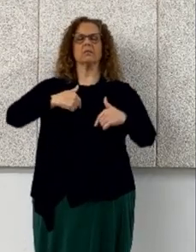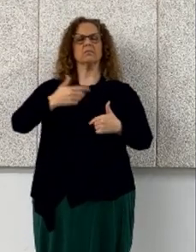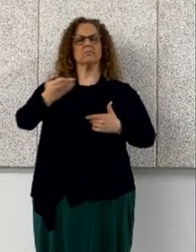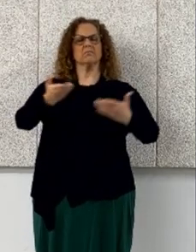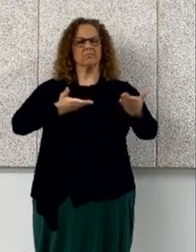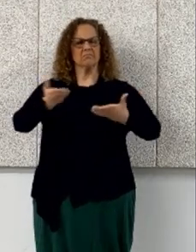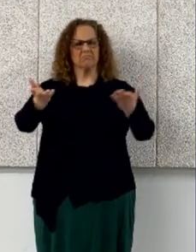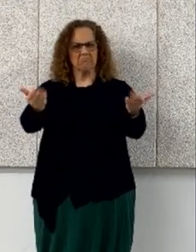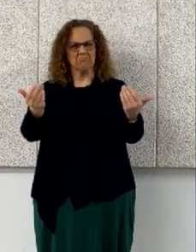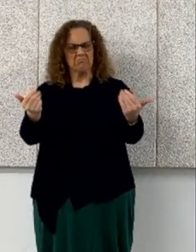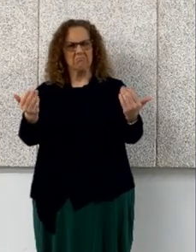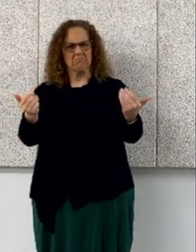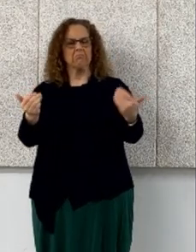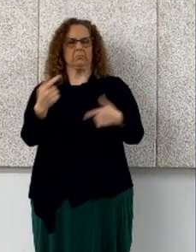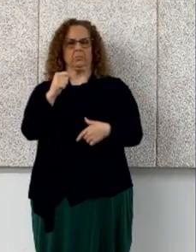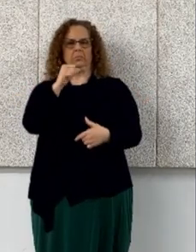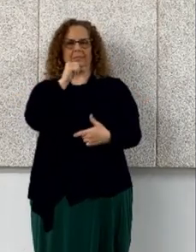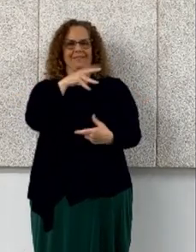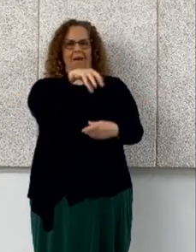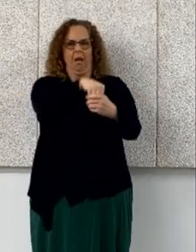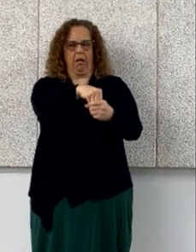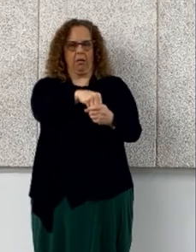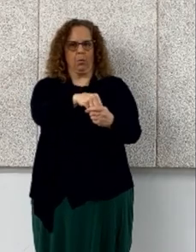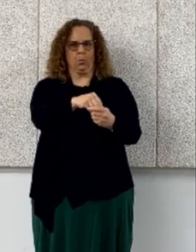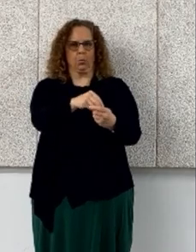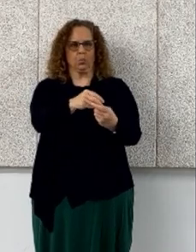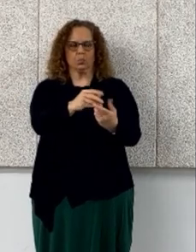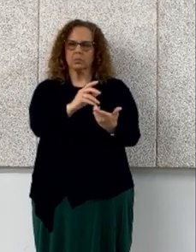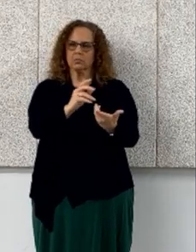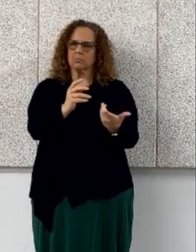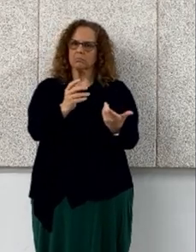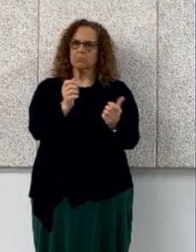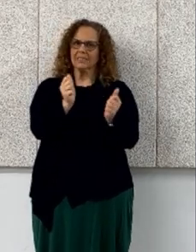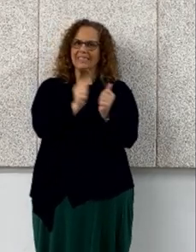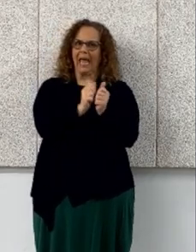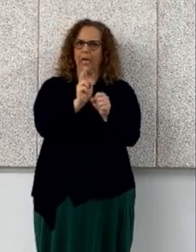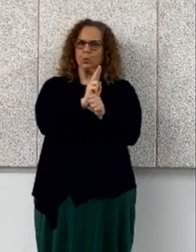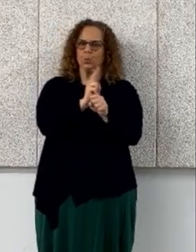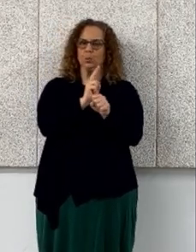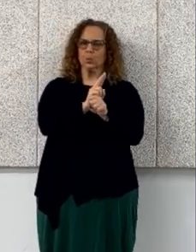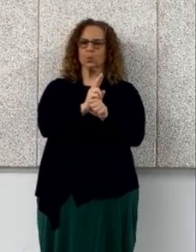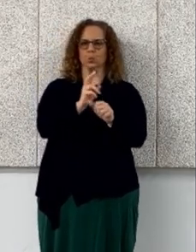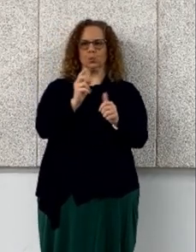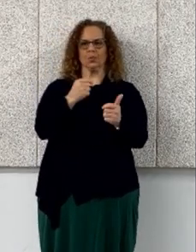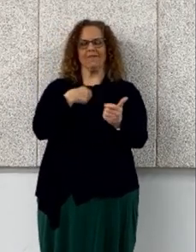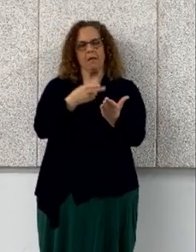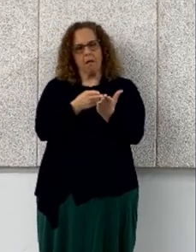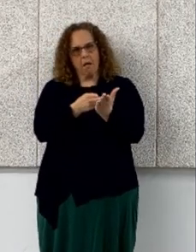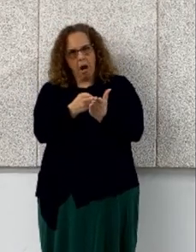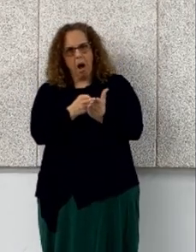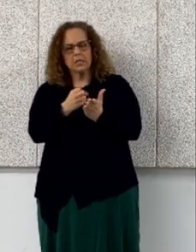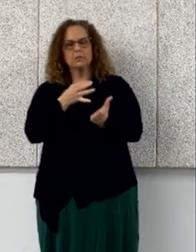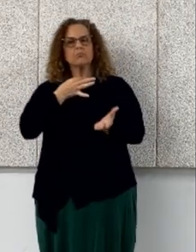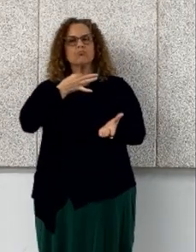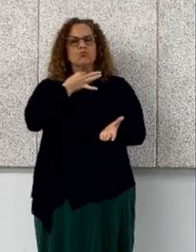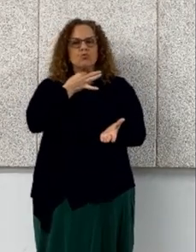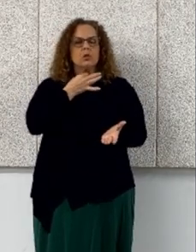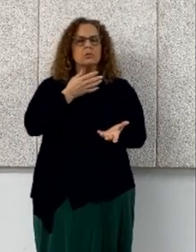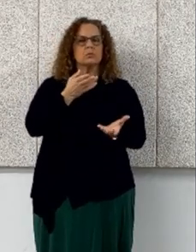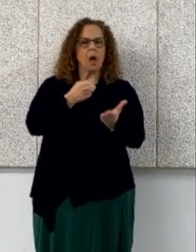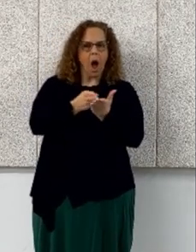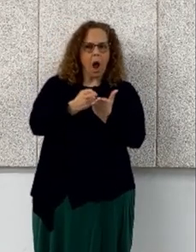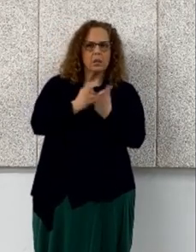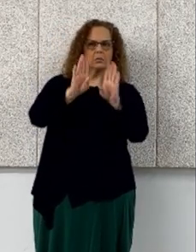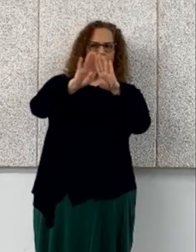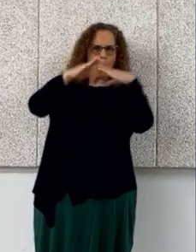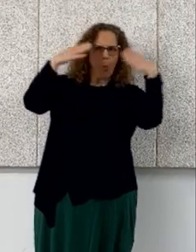be incorporated. So how there's a feeling that there is a genuine curiosity in surfacing those